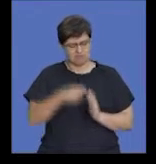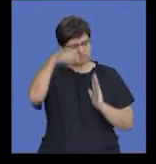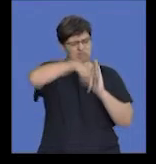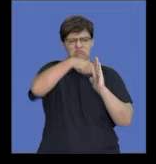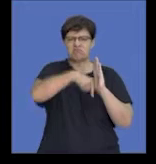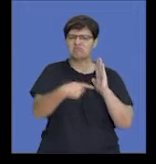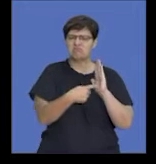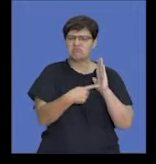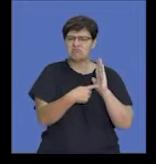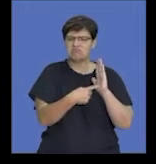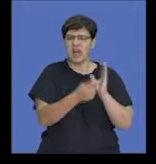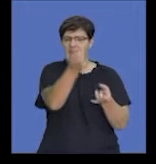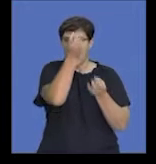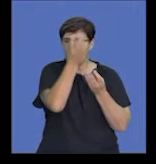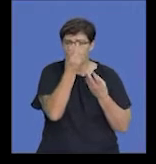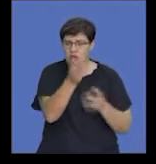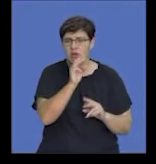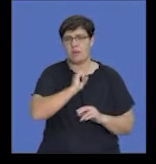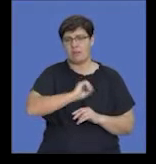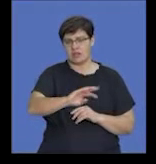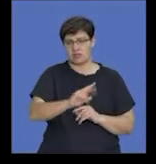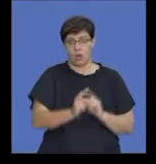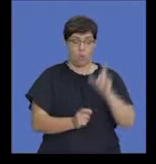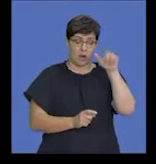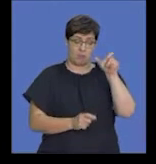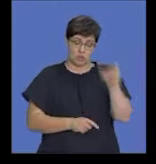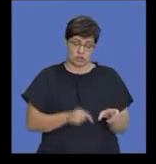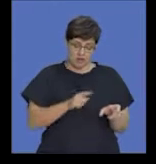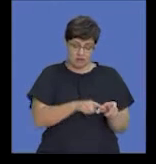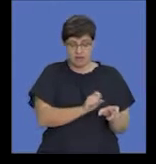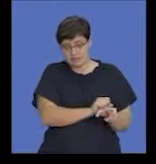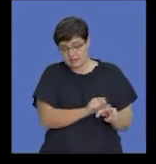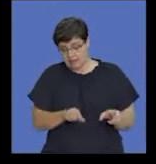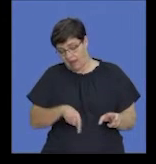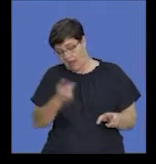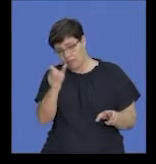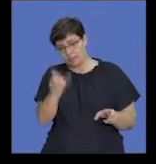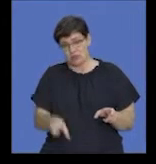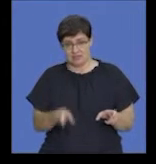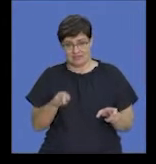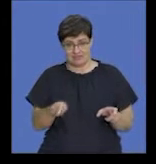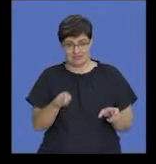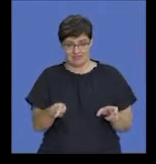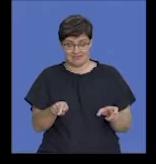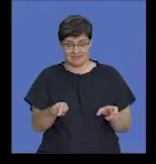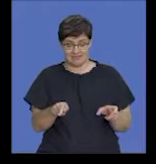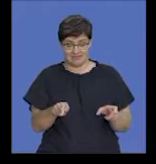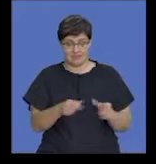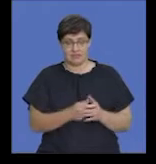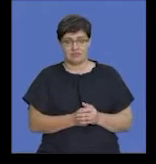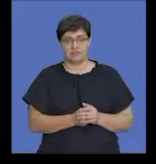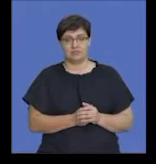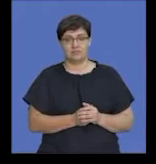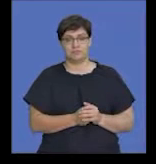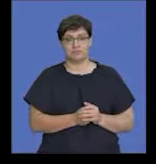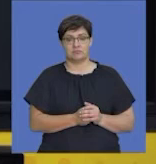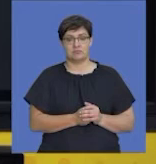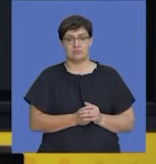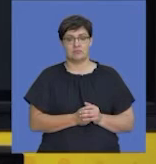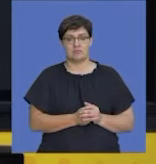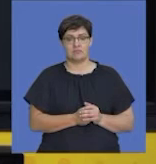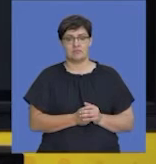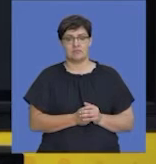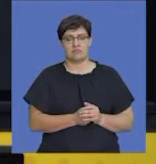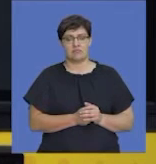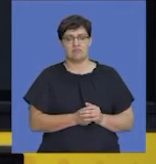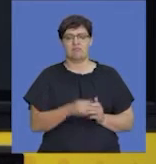or a message sent by one party to another to convey the message. Now, I